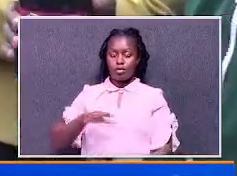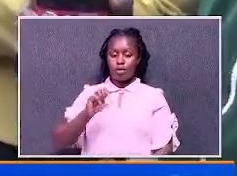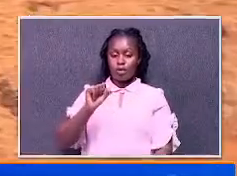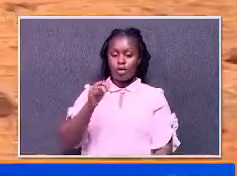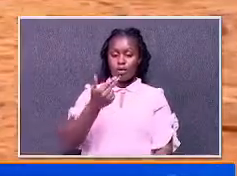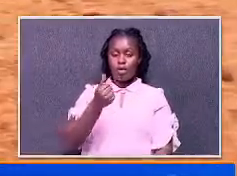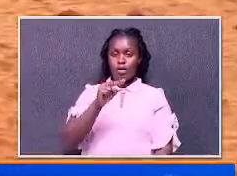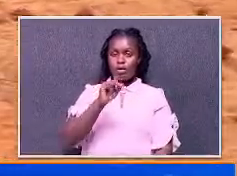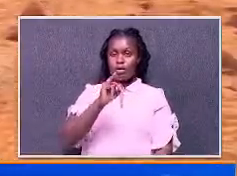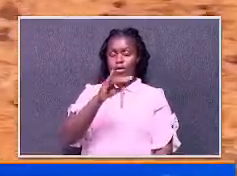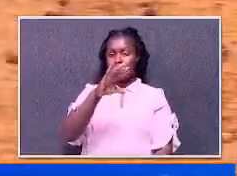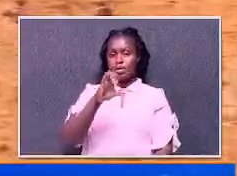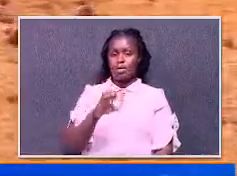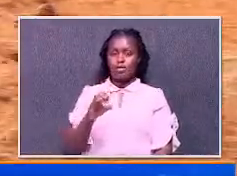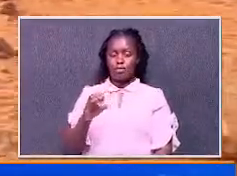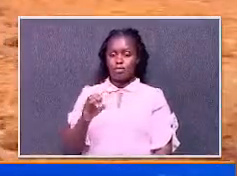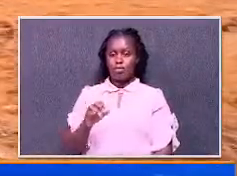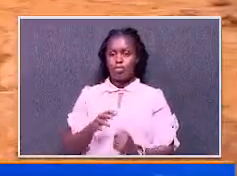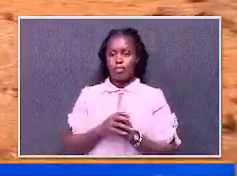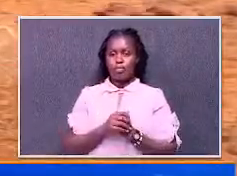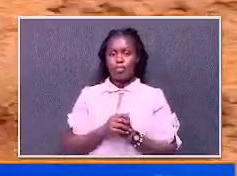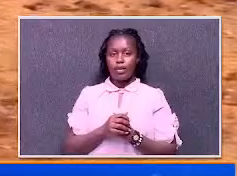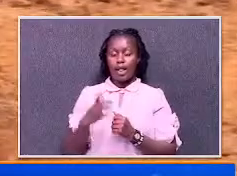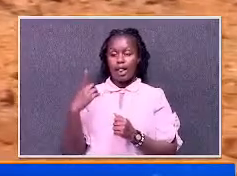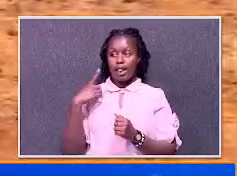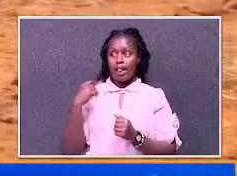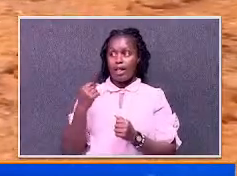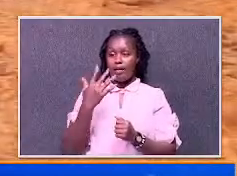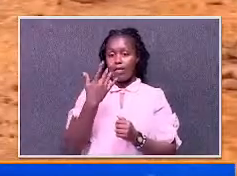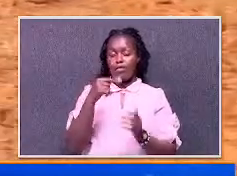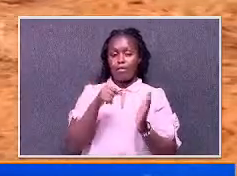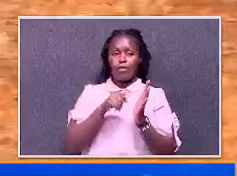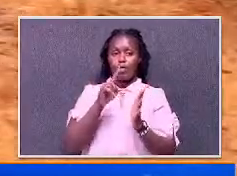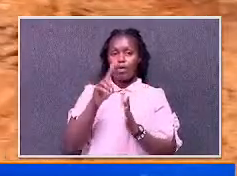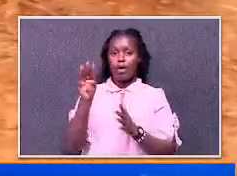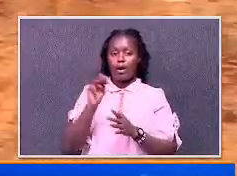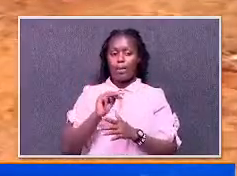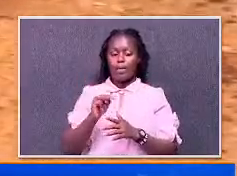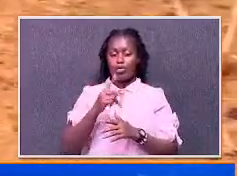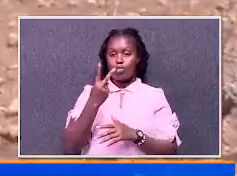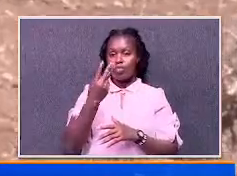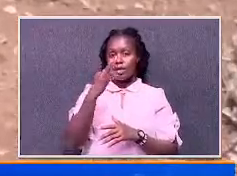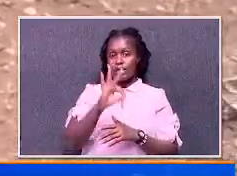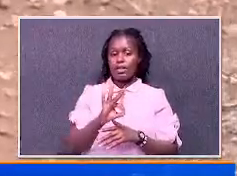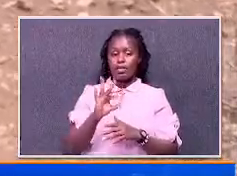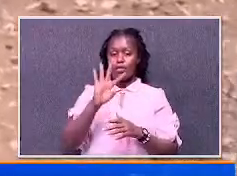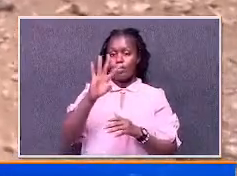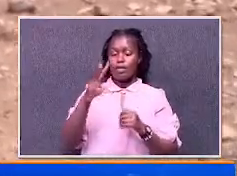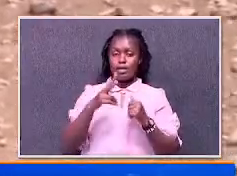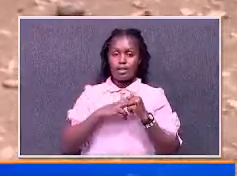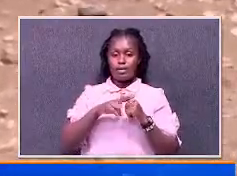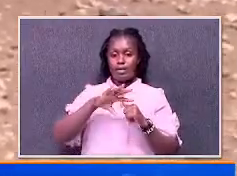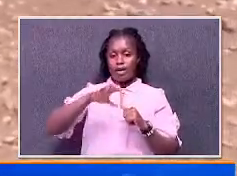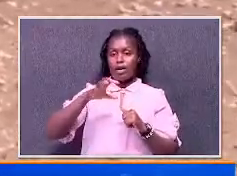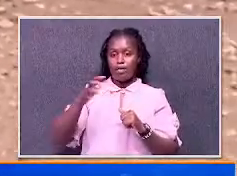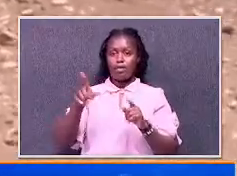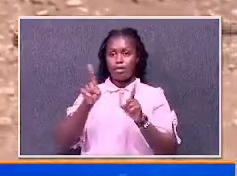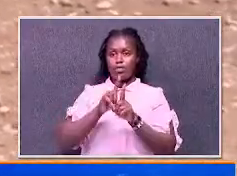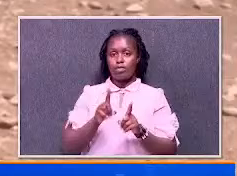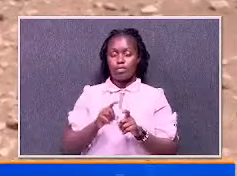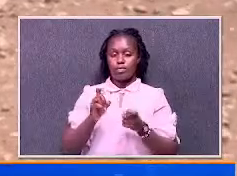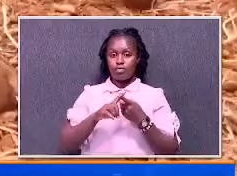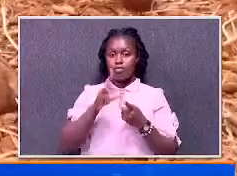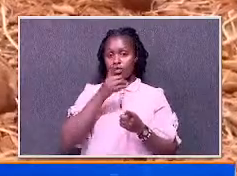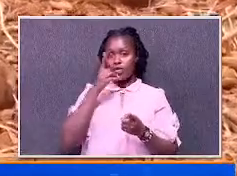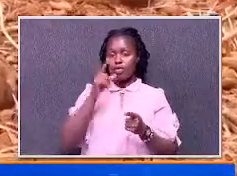the event. Currently, 5.1 million Kenyans in 23 of the 47 counties are facing drought,